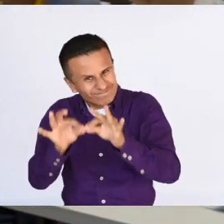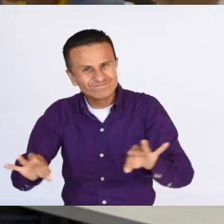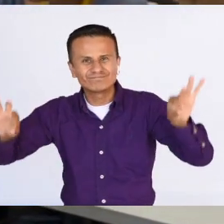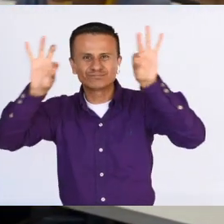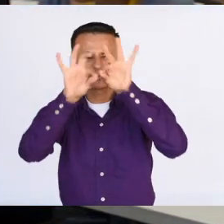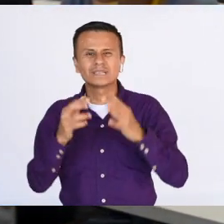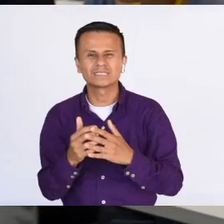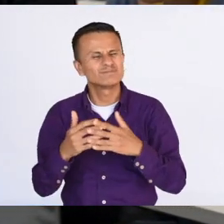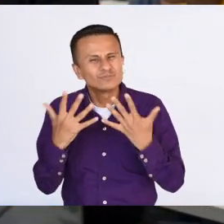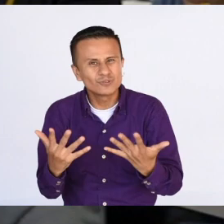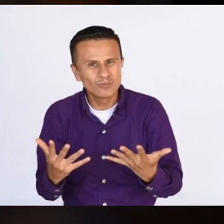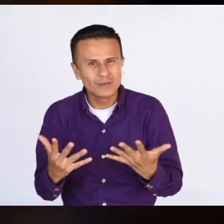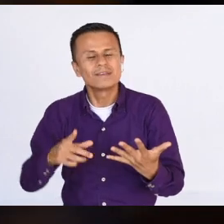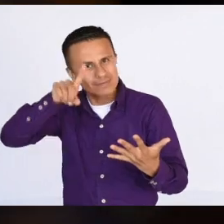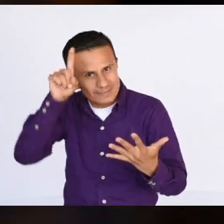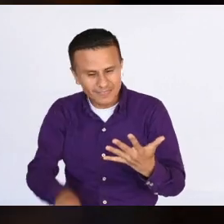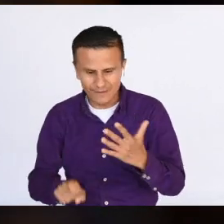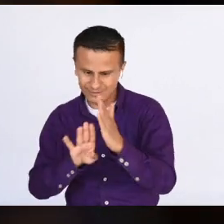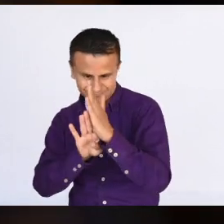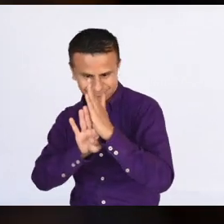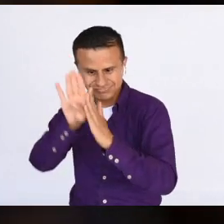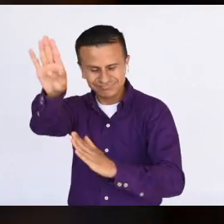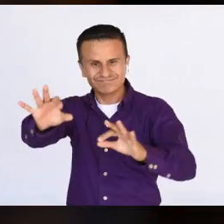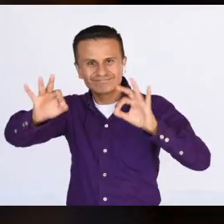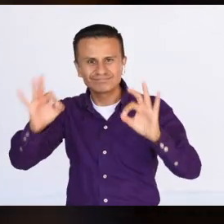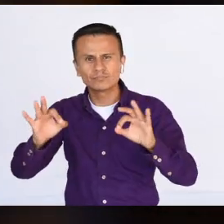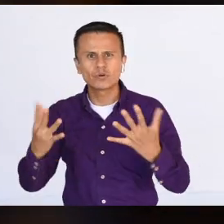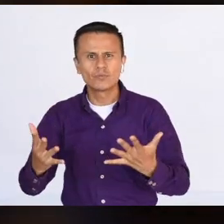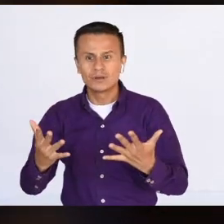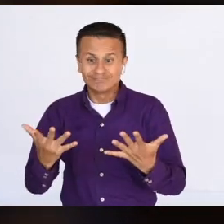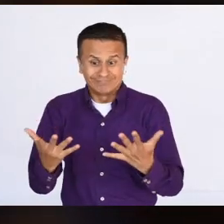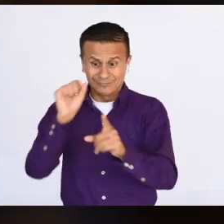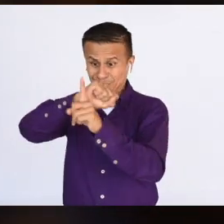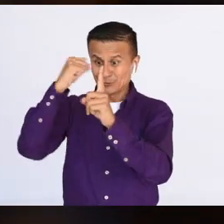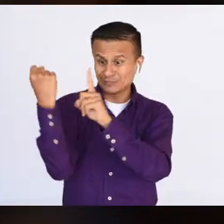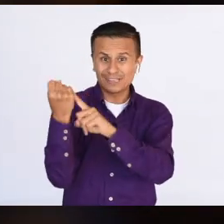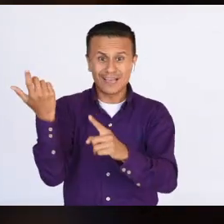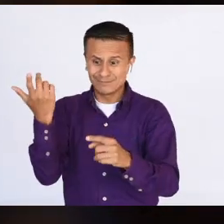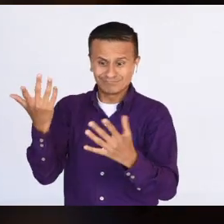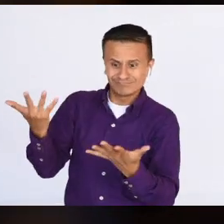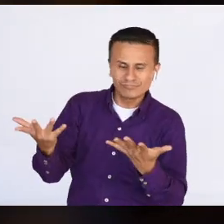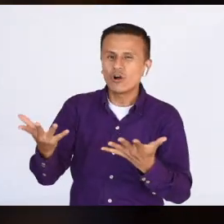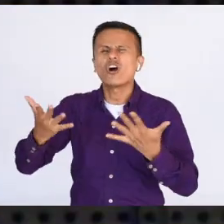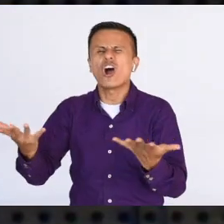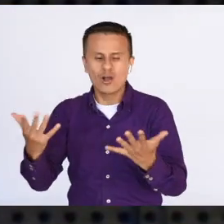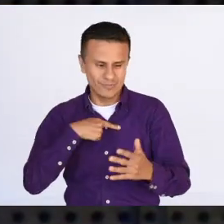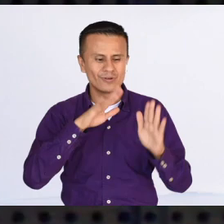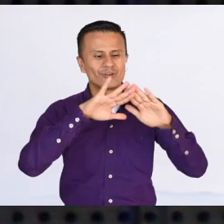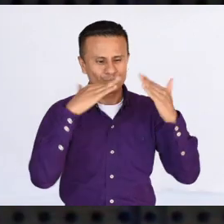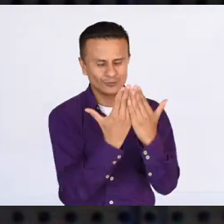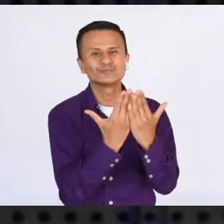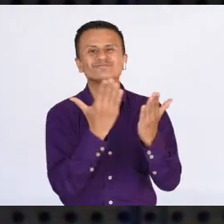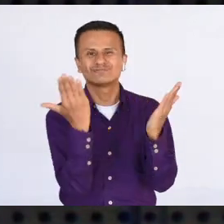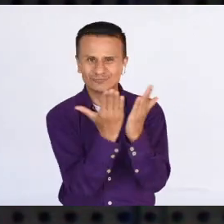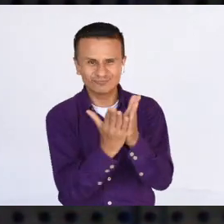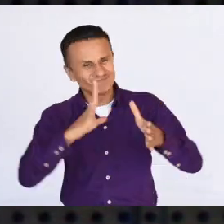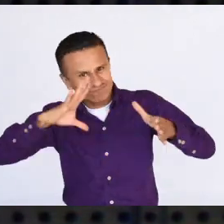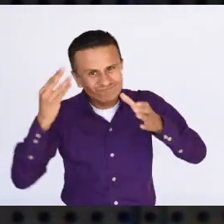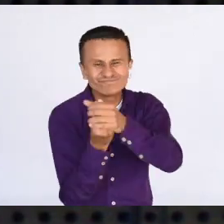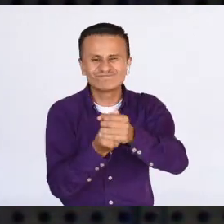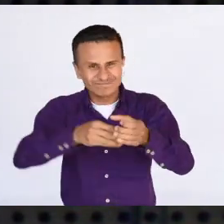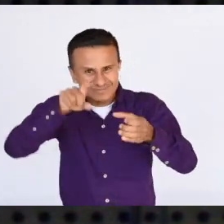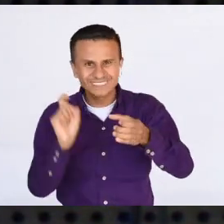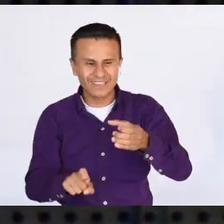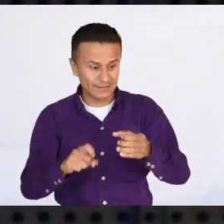be the main infrastructure for sustainable development. We will not be able to change a